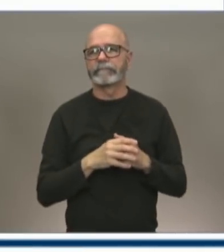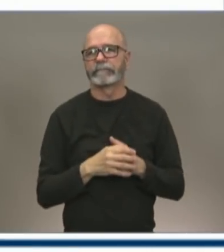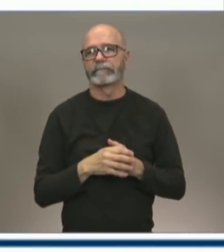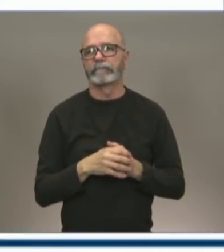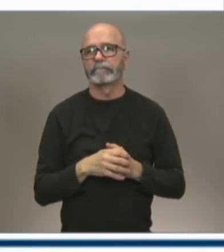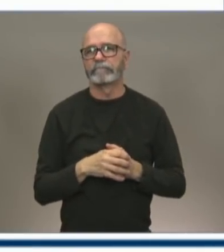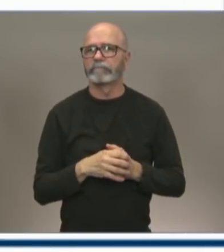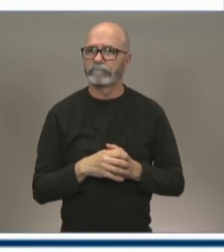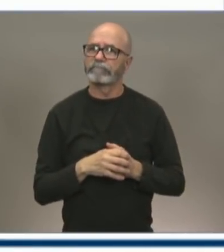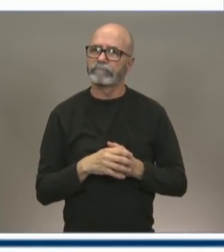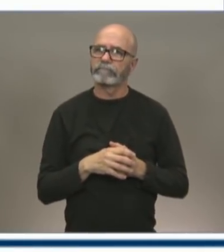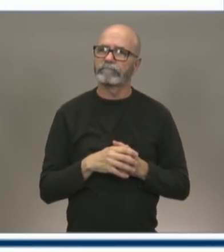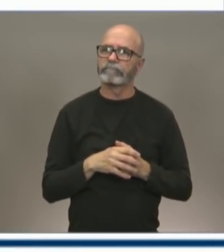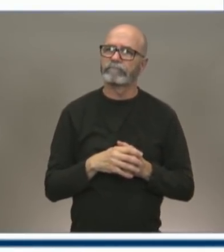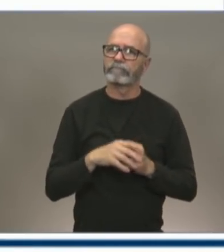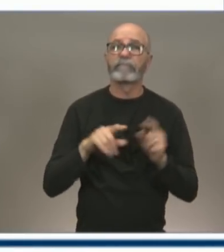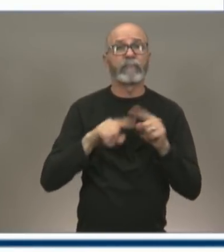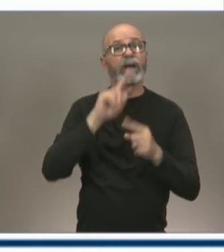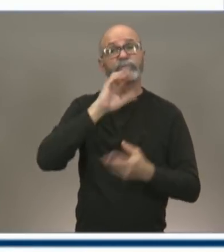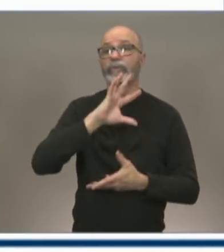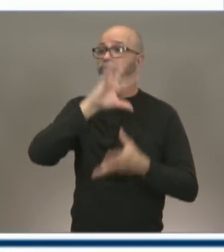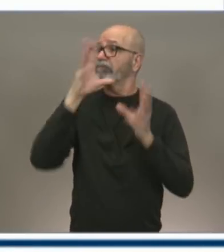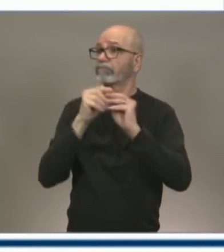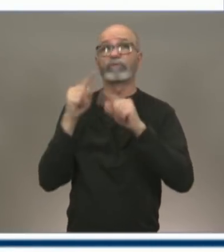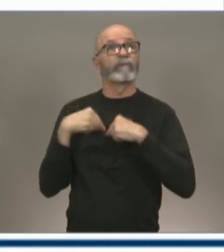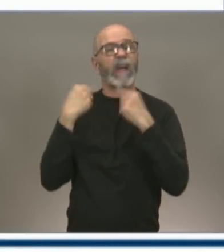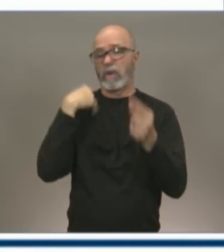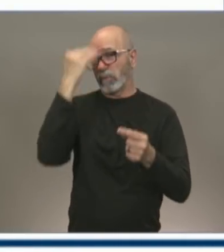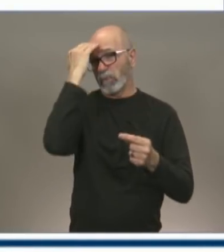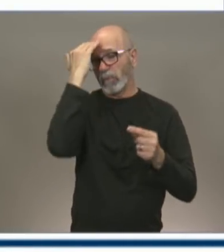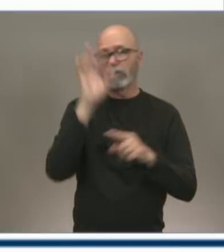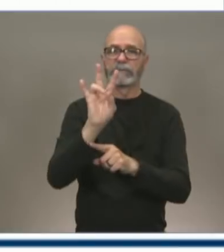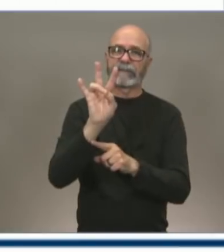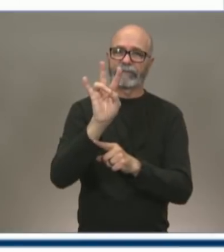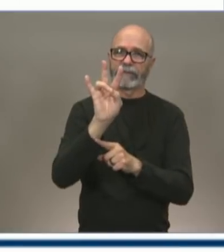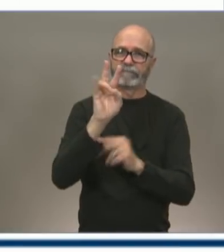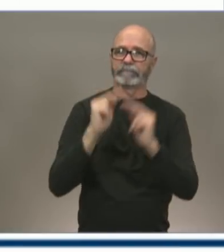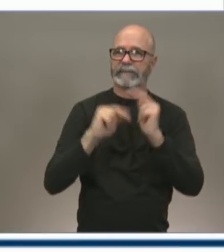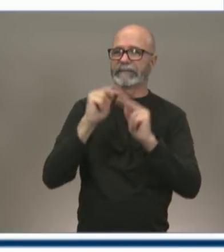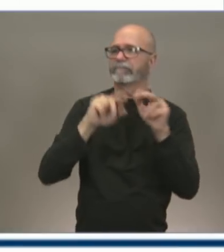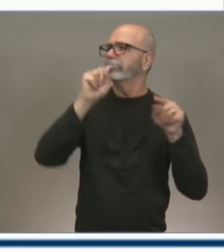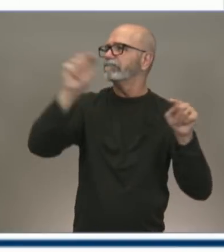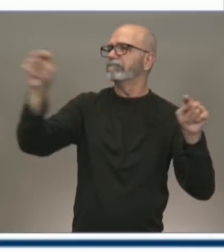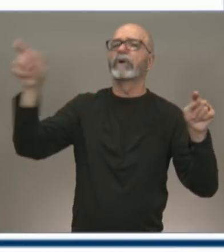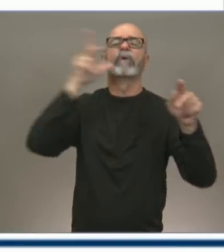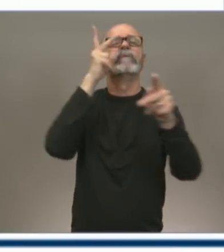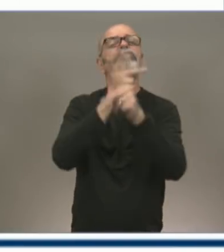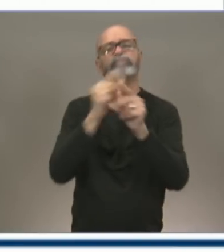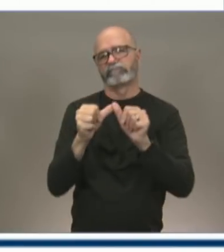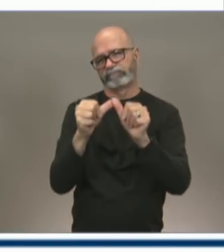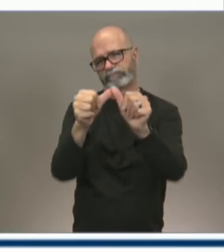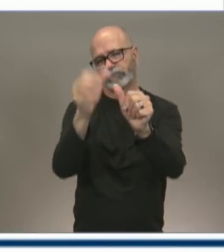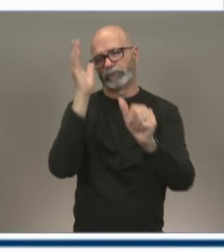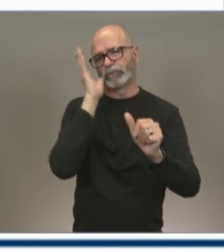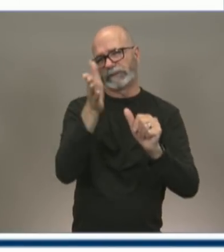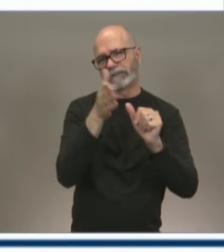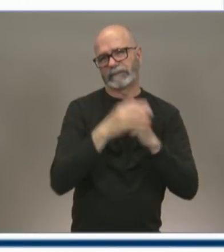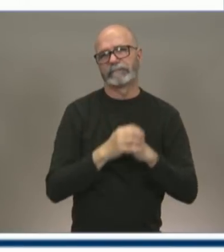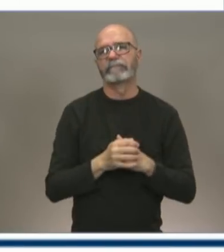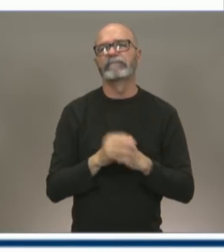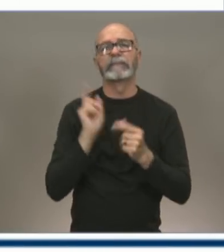But for these 7, much of that work is ongoing. What we'll be going out now, we'll be looking at design